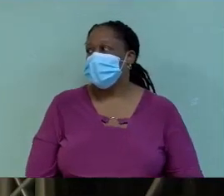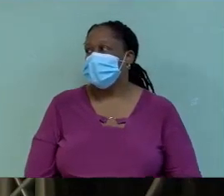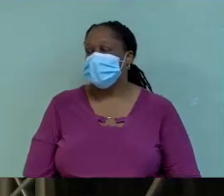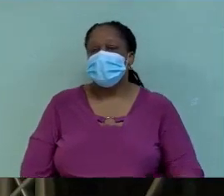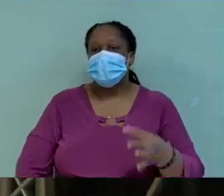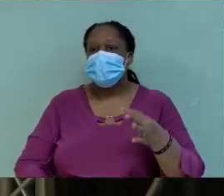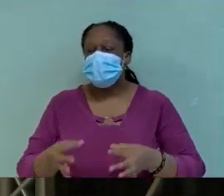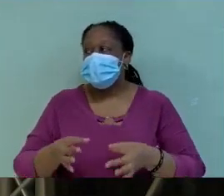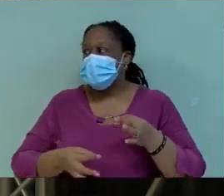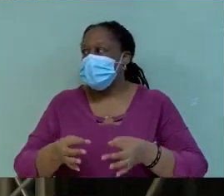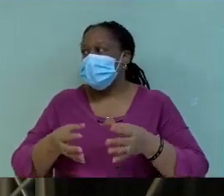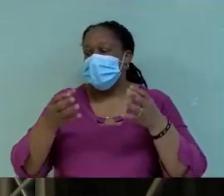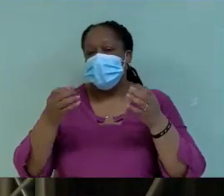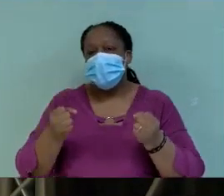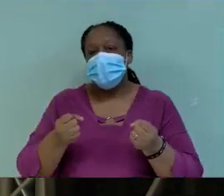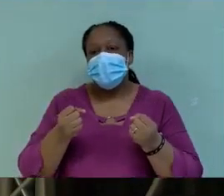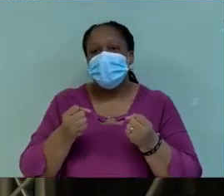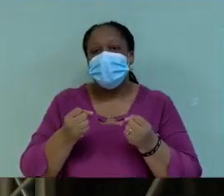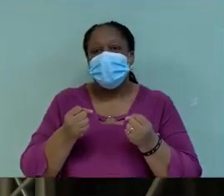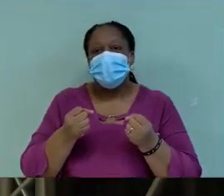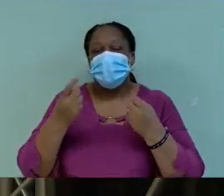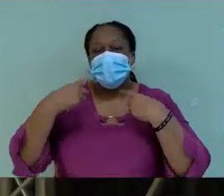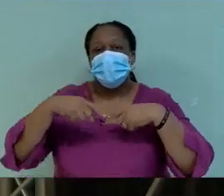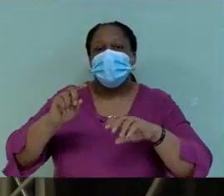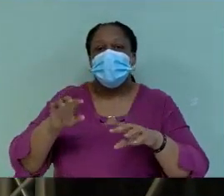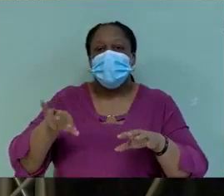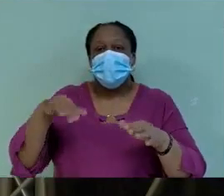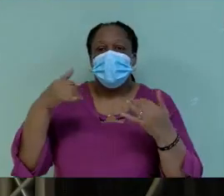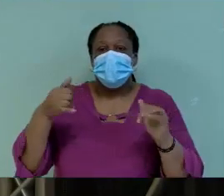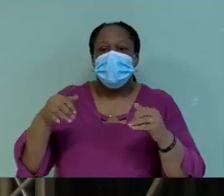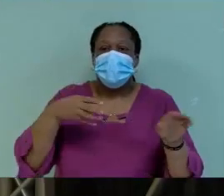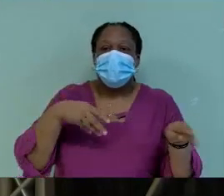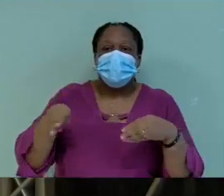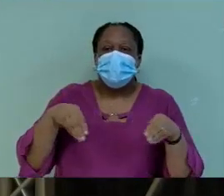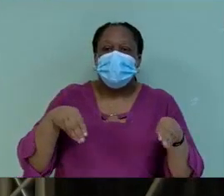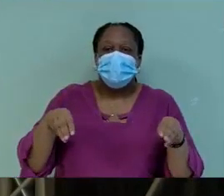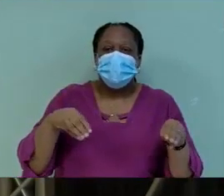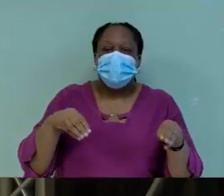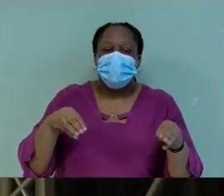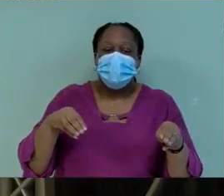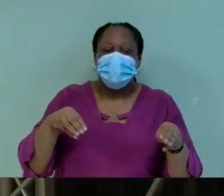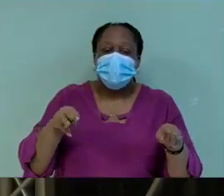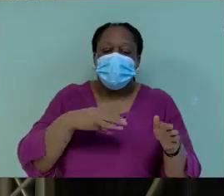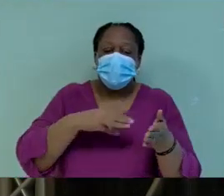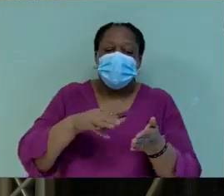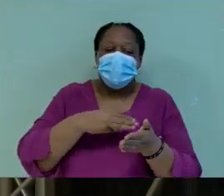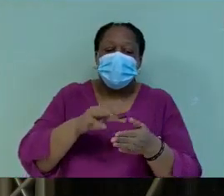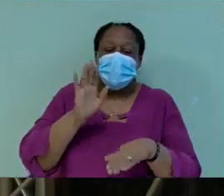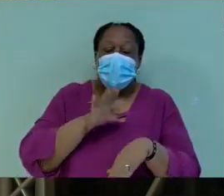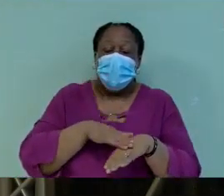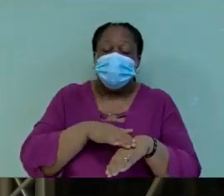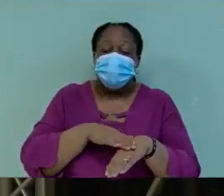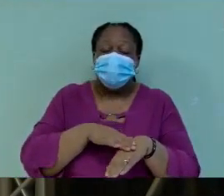if you are an entertainer, a religious institution,